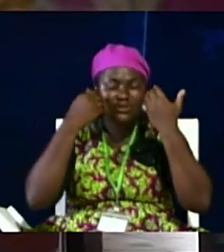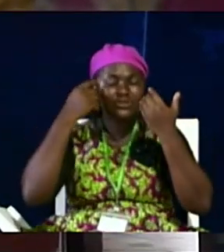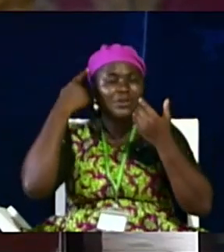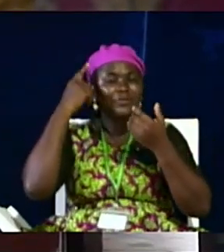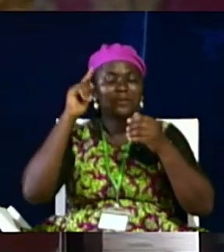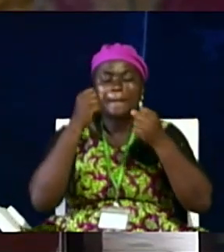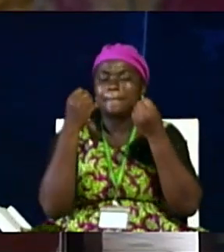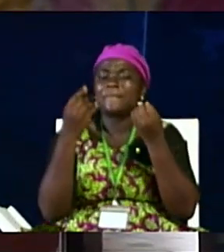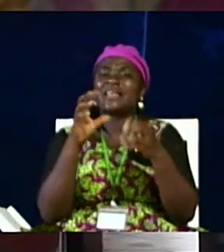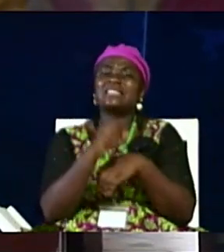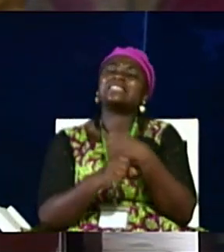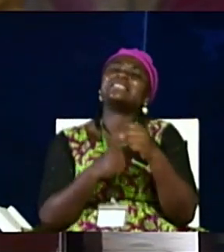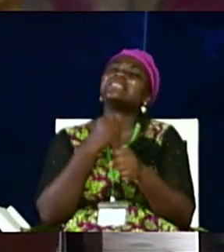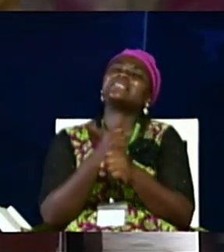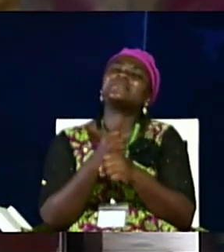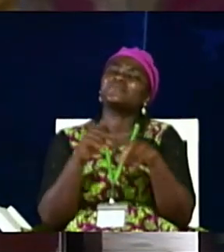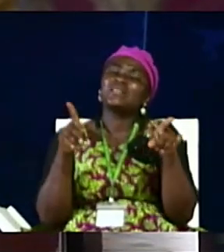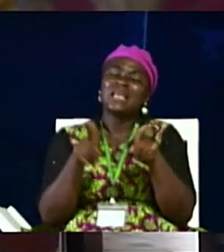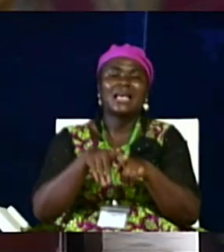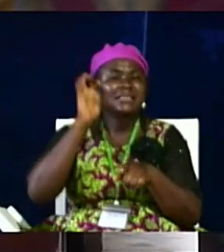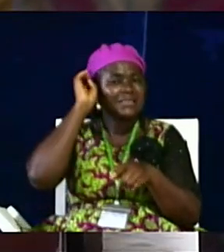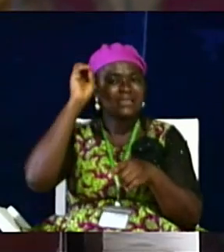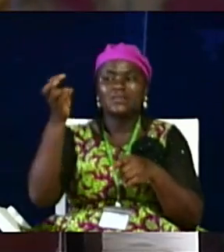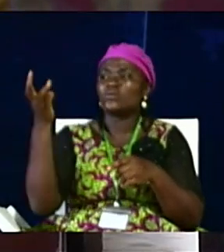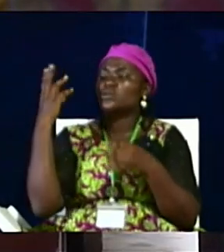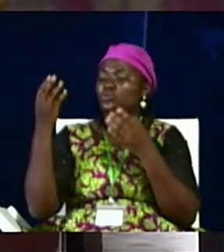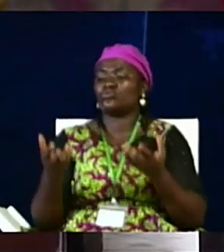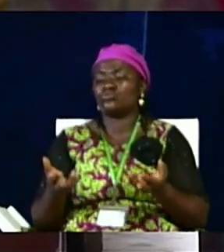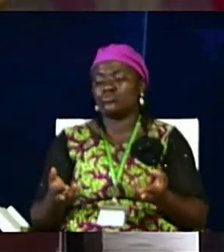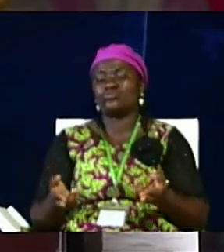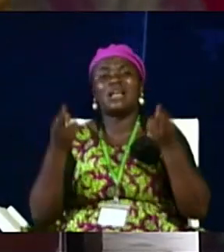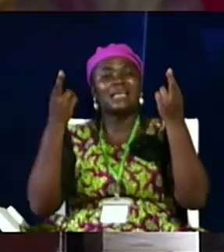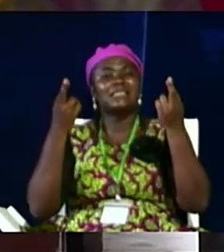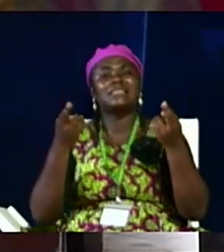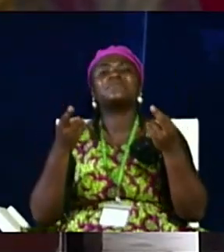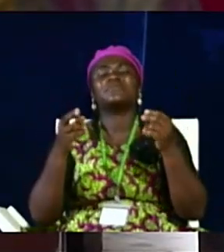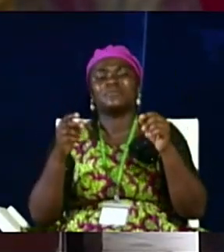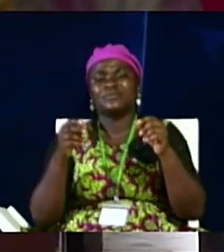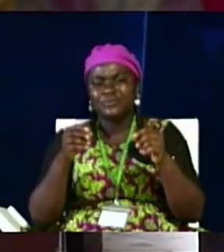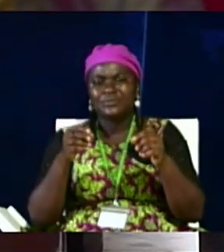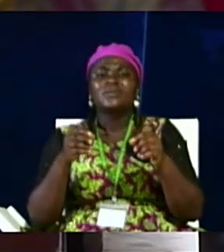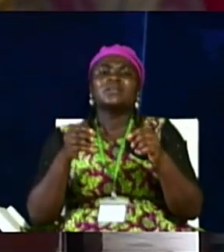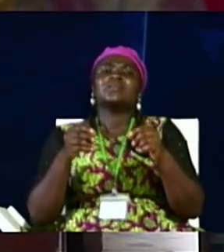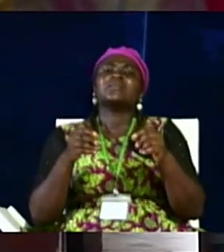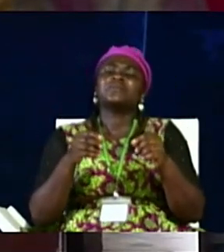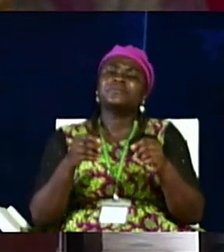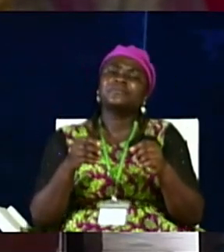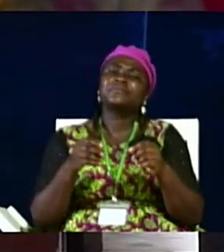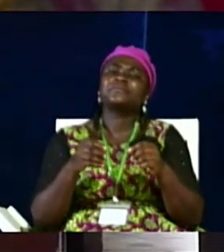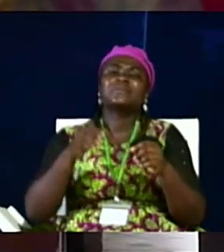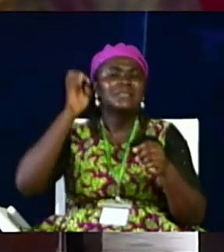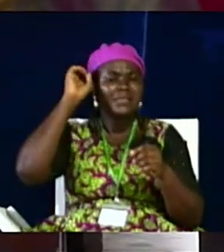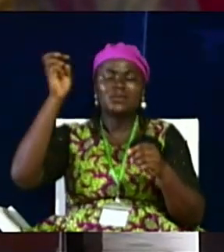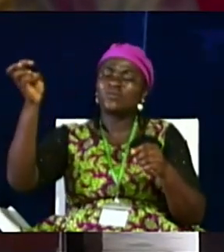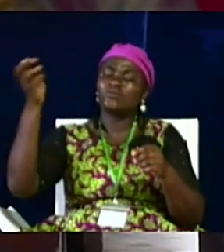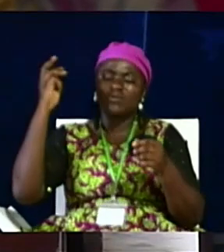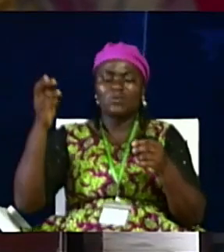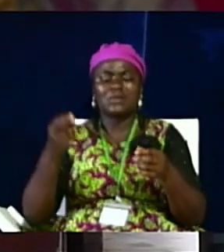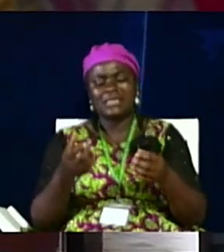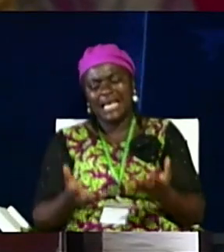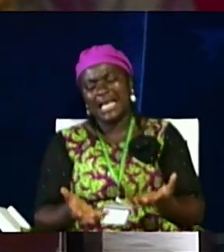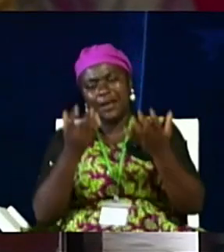decades. As he was rising in the army of Syria, he was still bearing the reproach